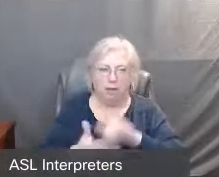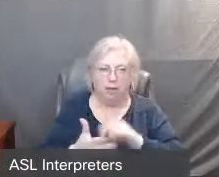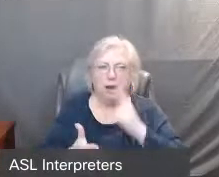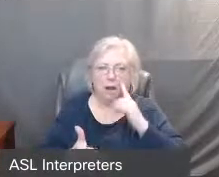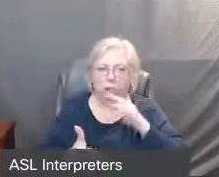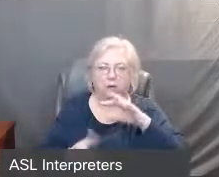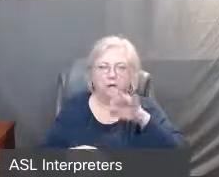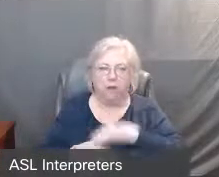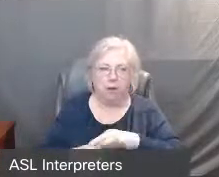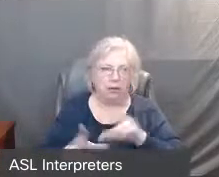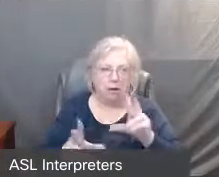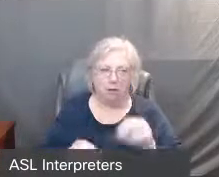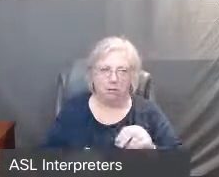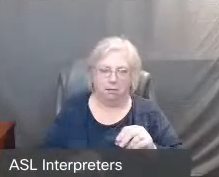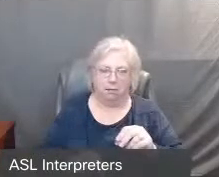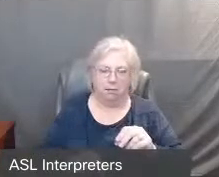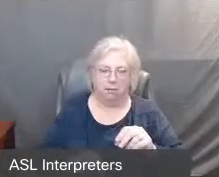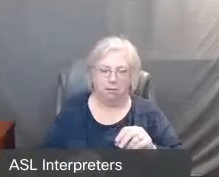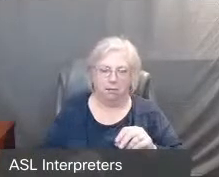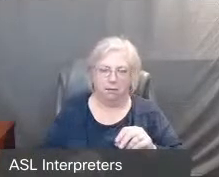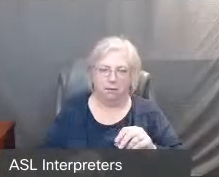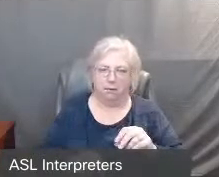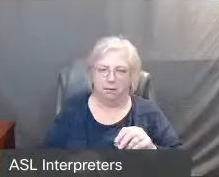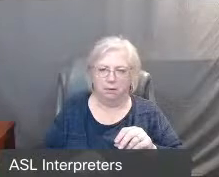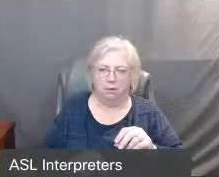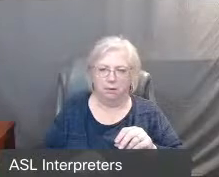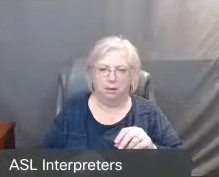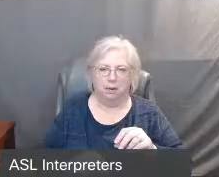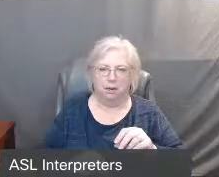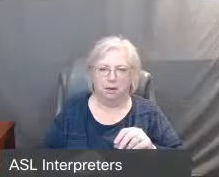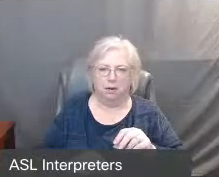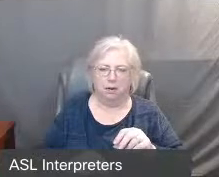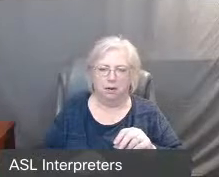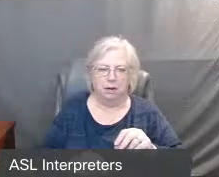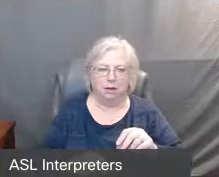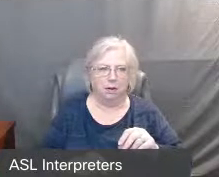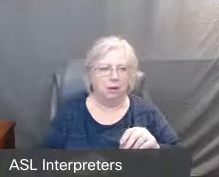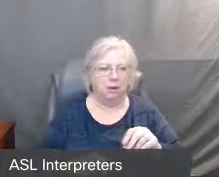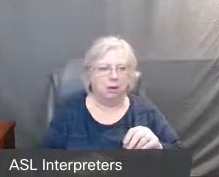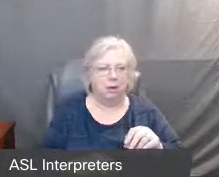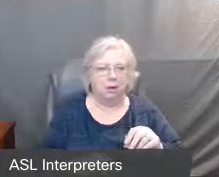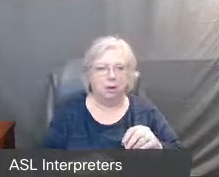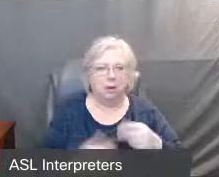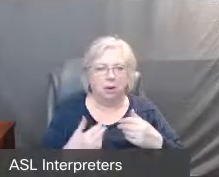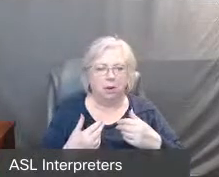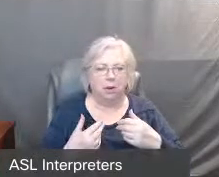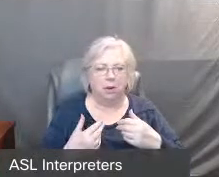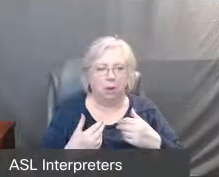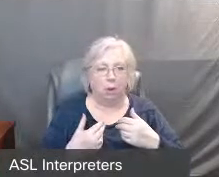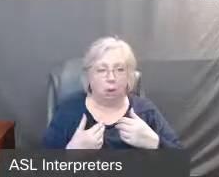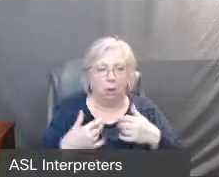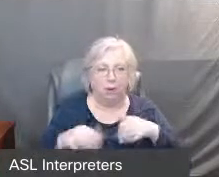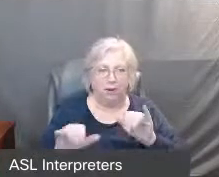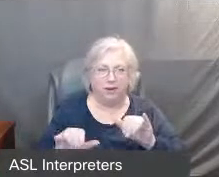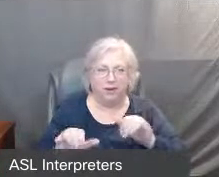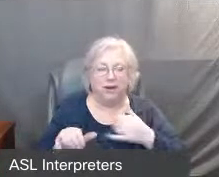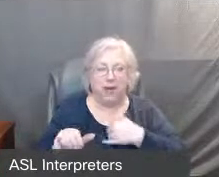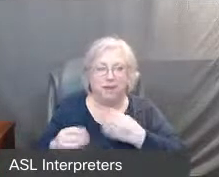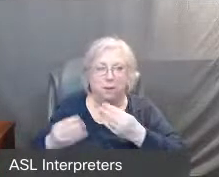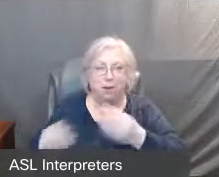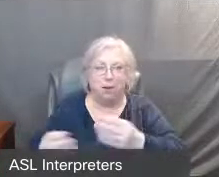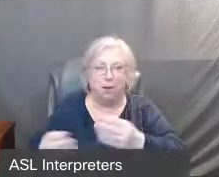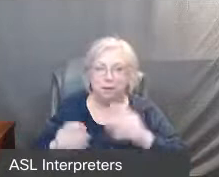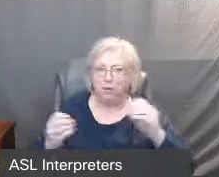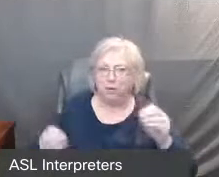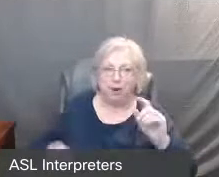it. We need a second before we. We don't even get a motion passed. Yeah, we still have an open motion, no second at this